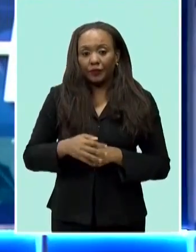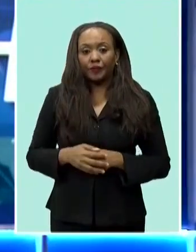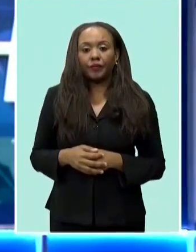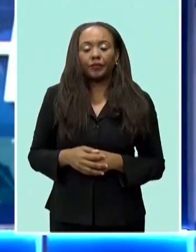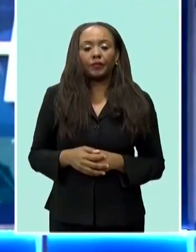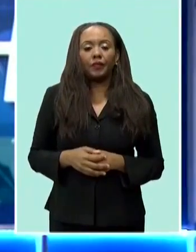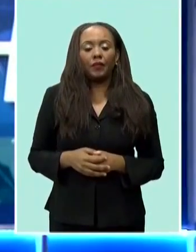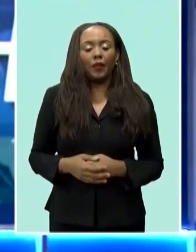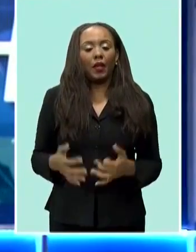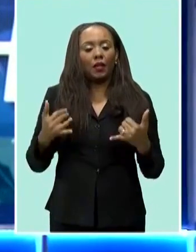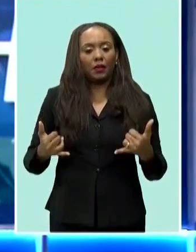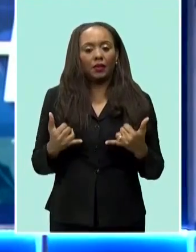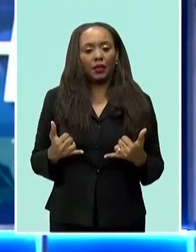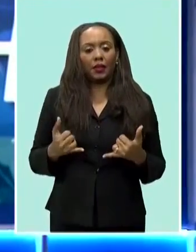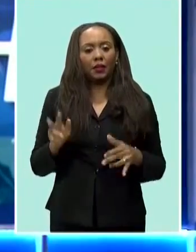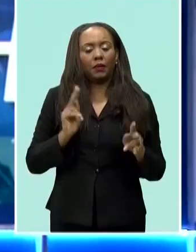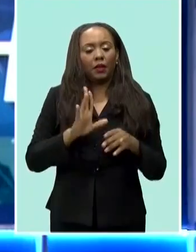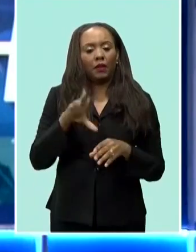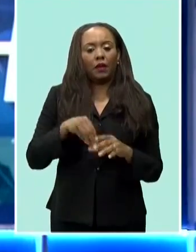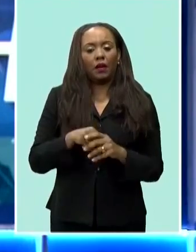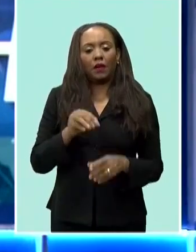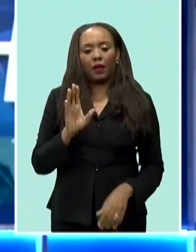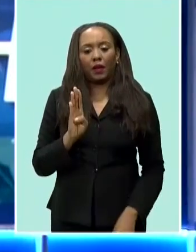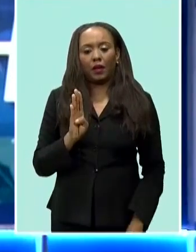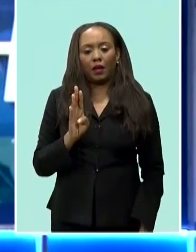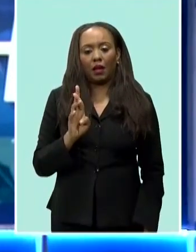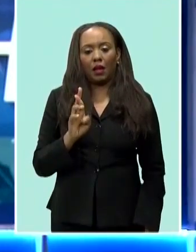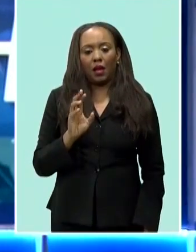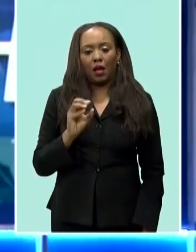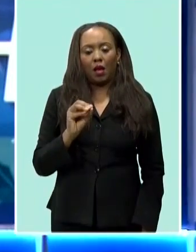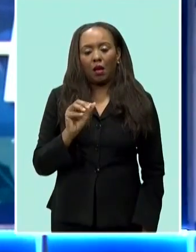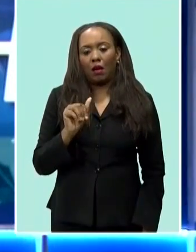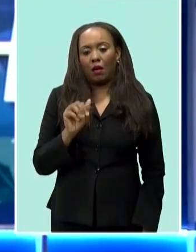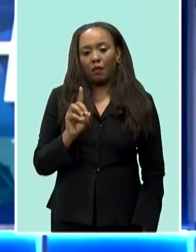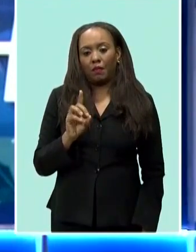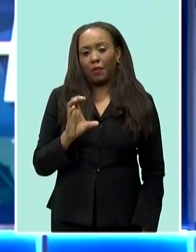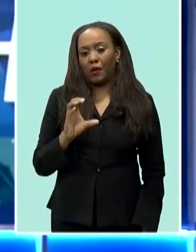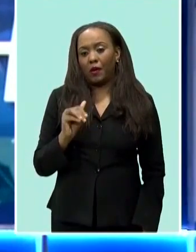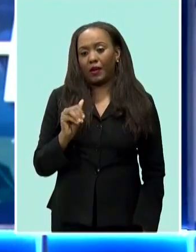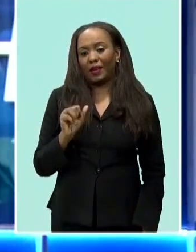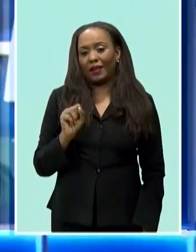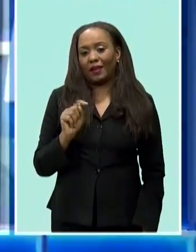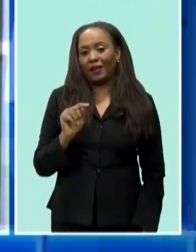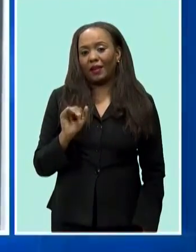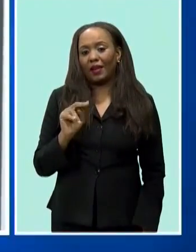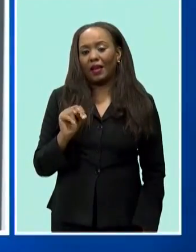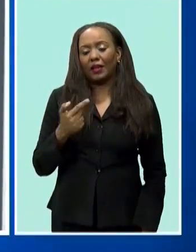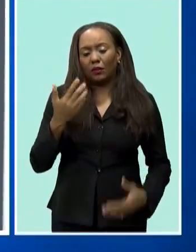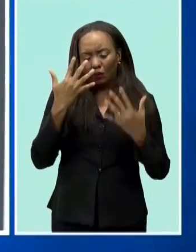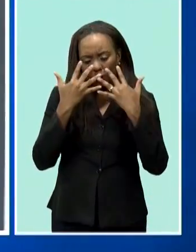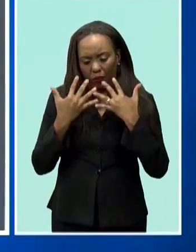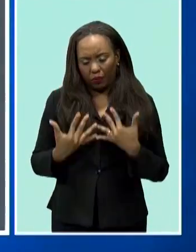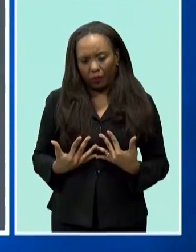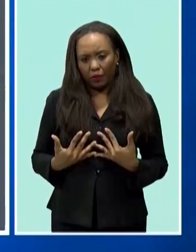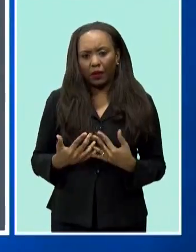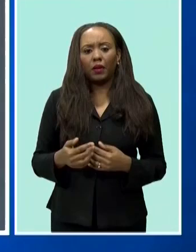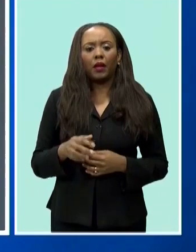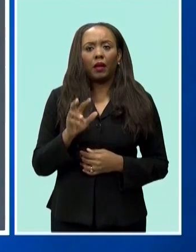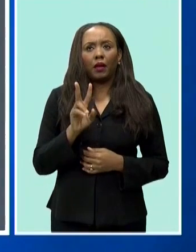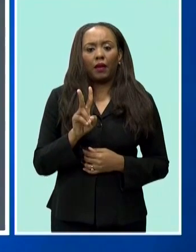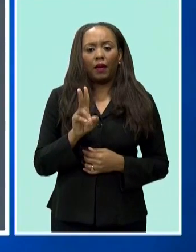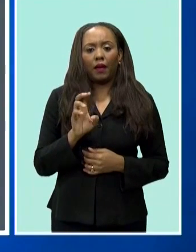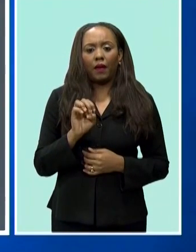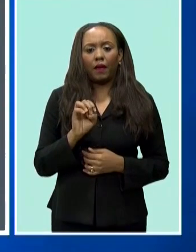fraternity in Barbados is mourning a loss. News has emerged that broadcaster and marketing executive Vioma Ali passed away